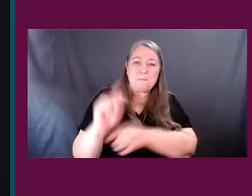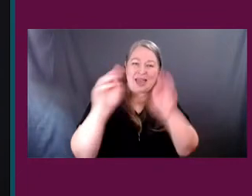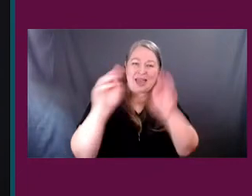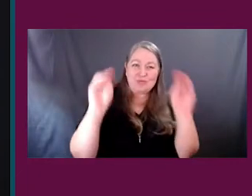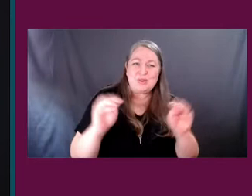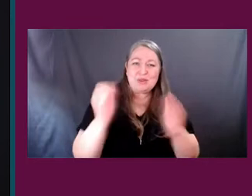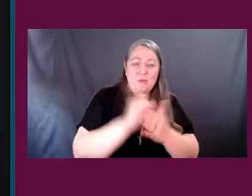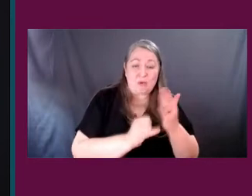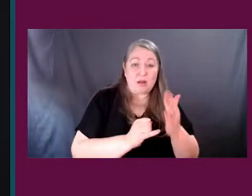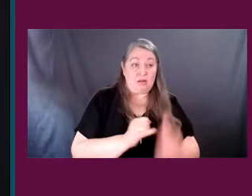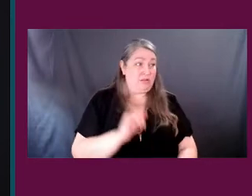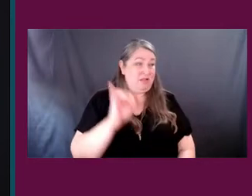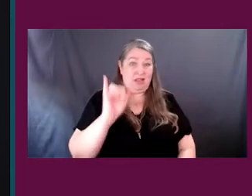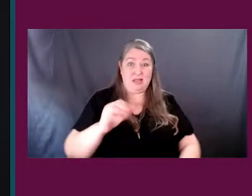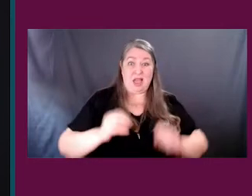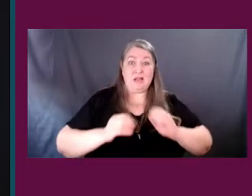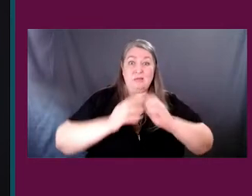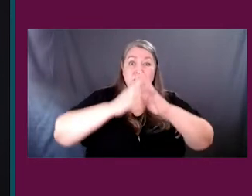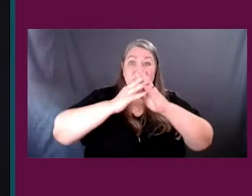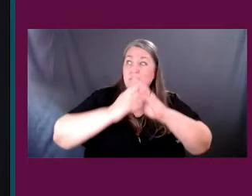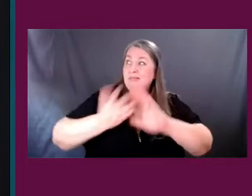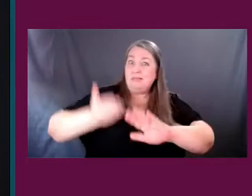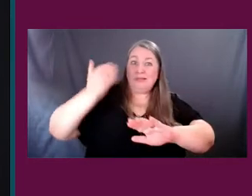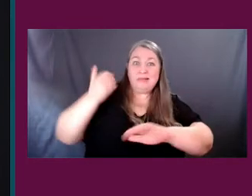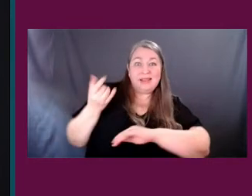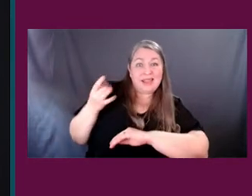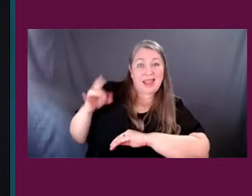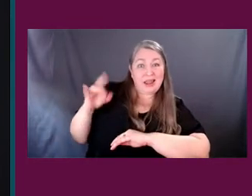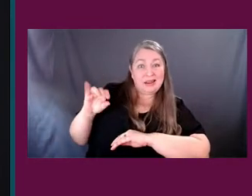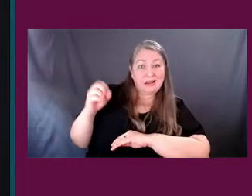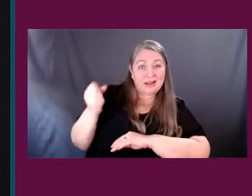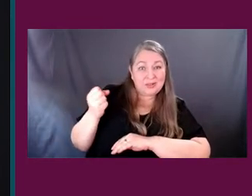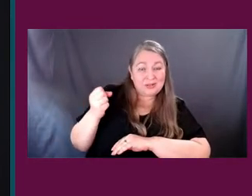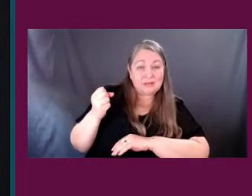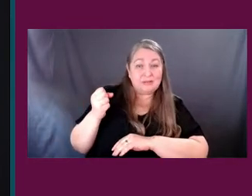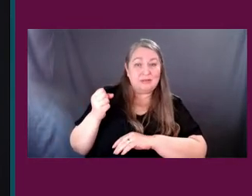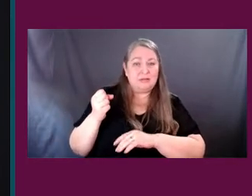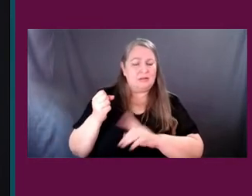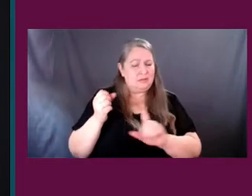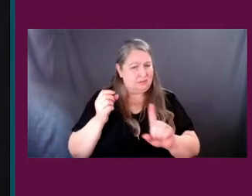museum first opened its doors in the late 1800s. So let that settle in.